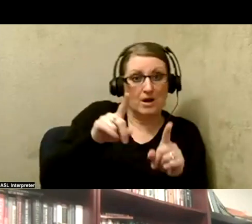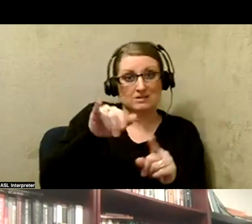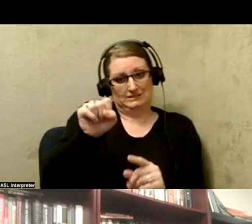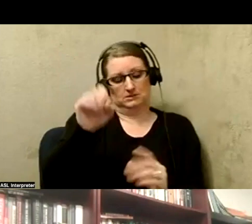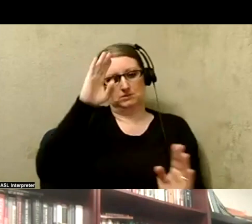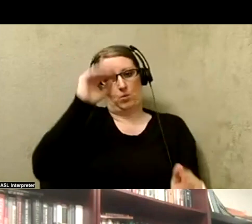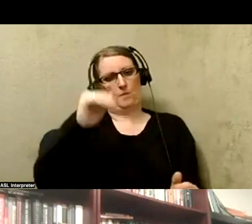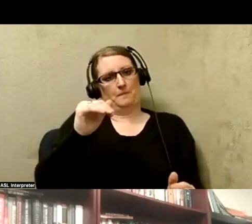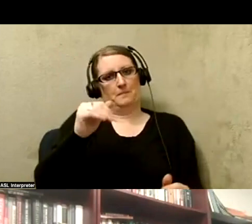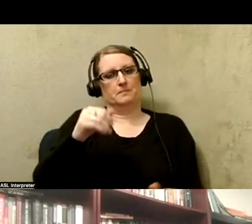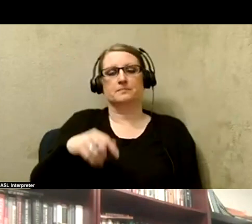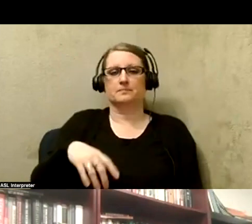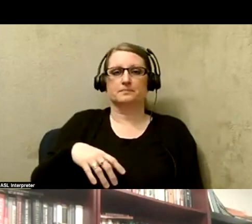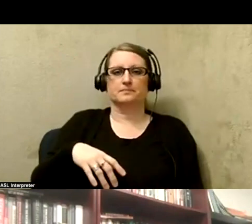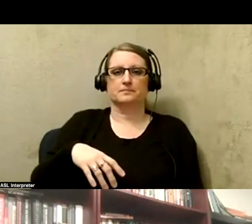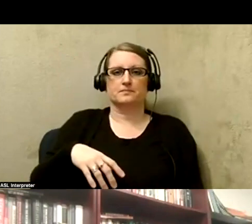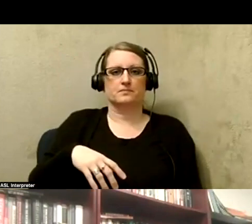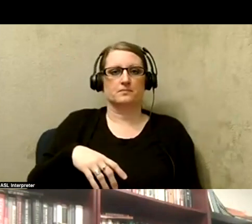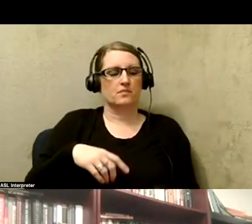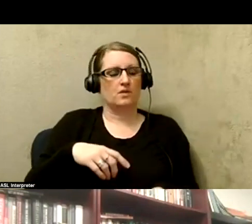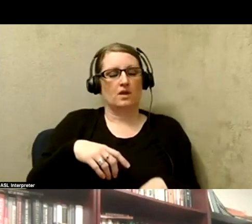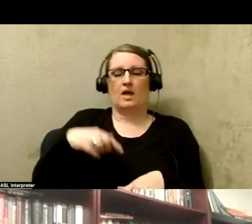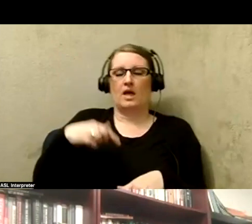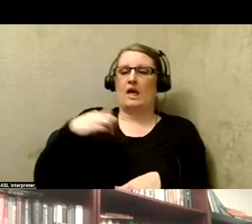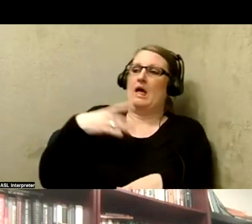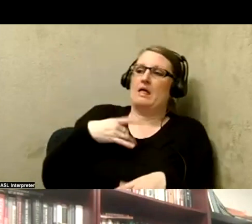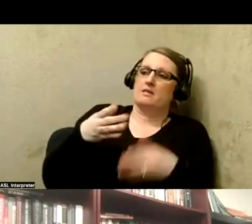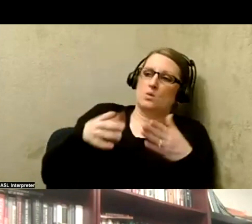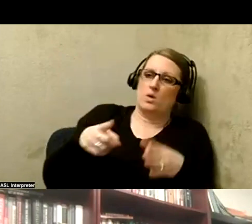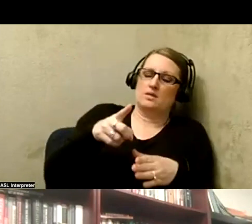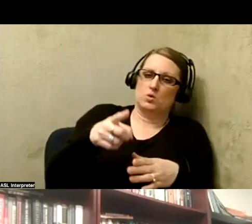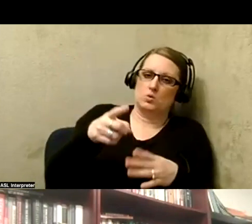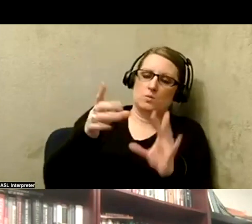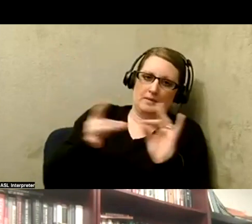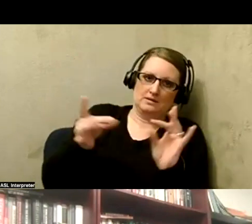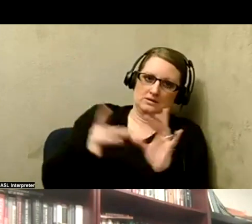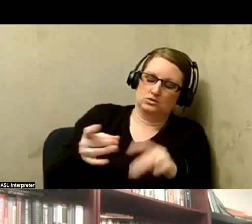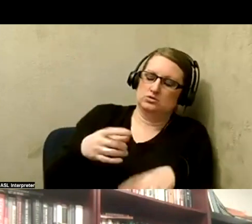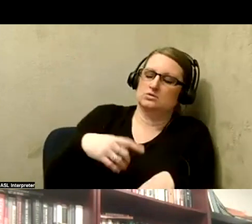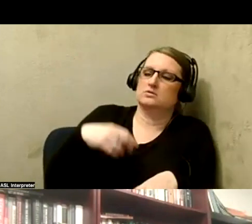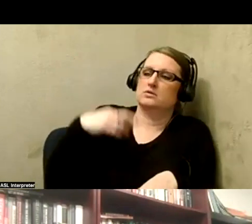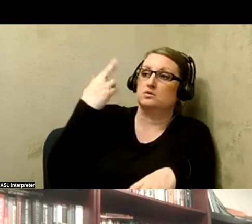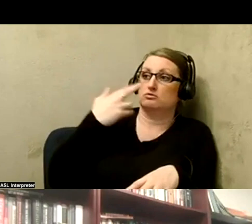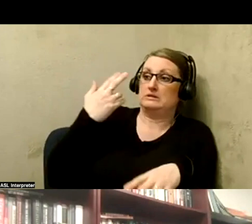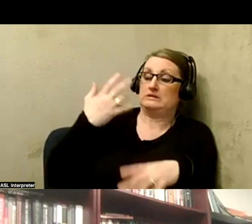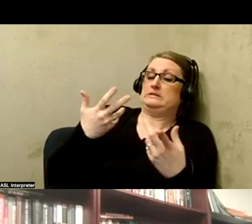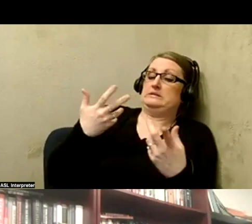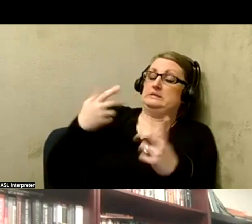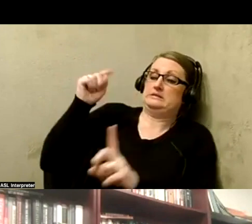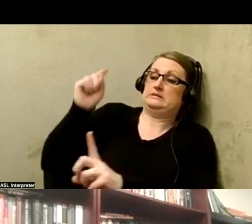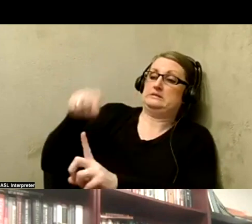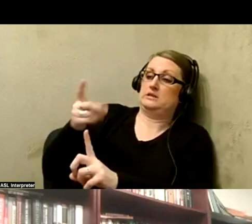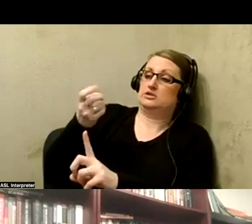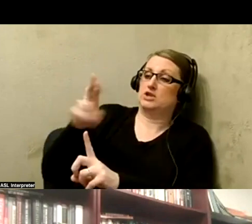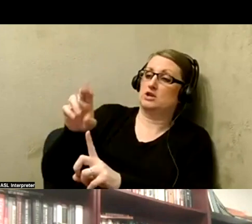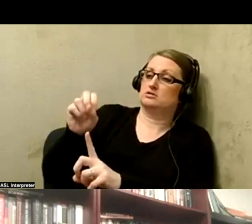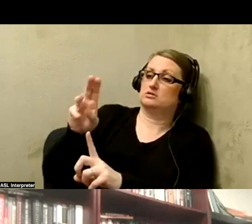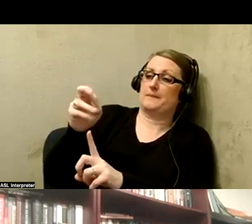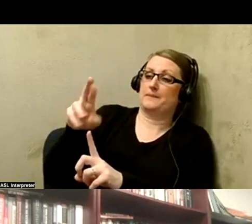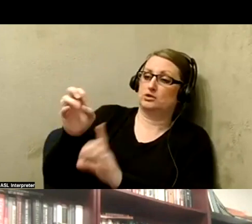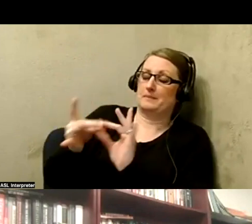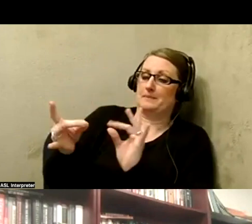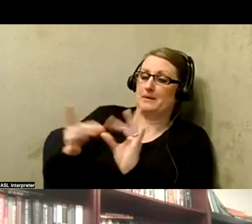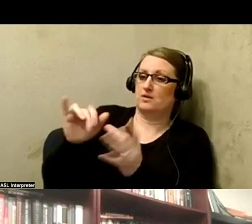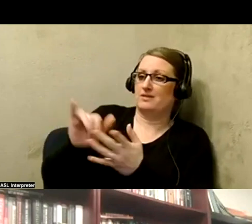I like the way you've put this, just for the reason also that whereas in the case of like Dr. Summers mentioned, where like the